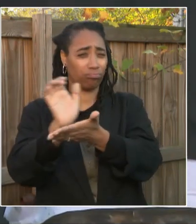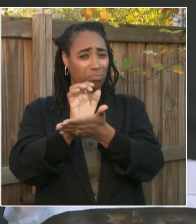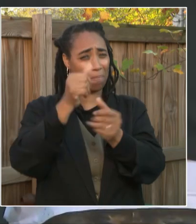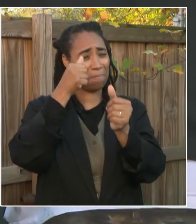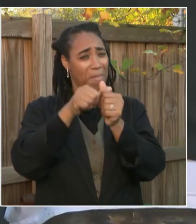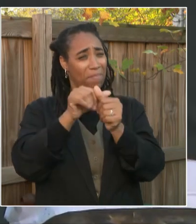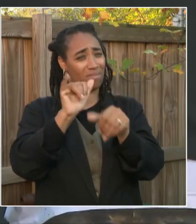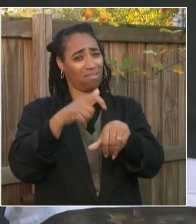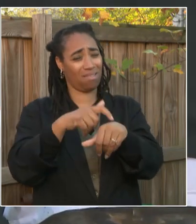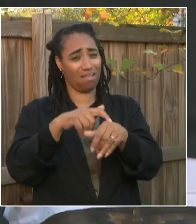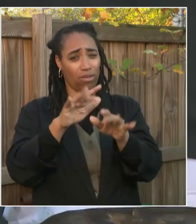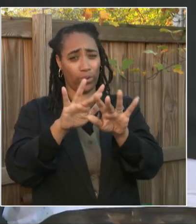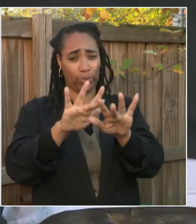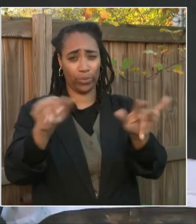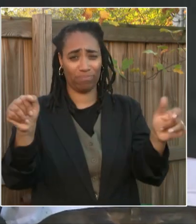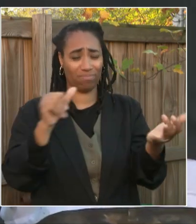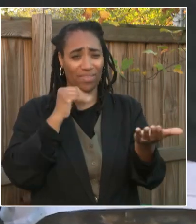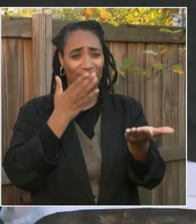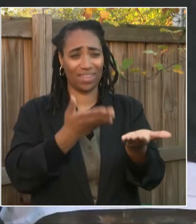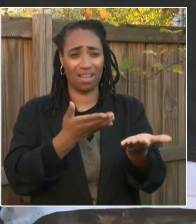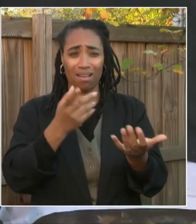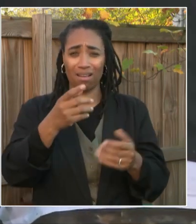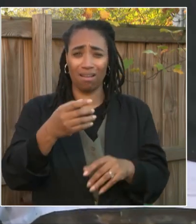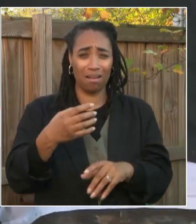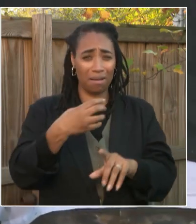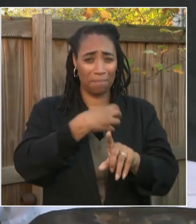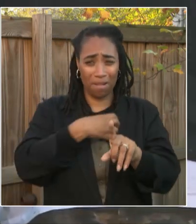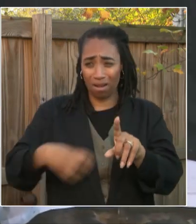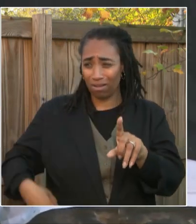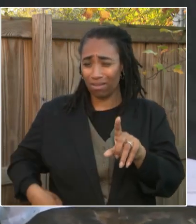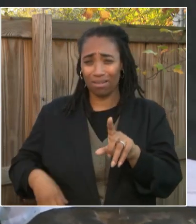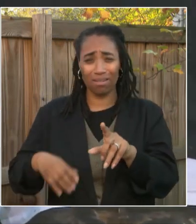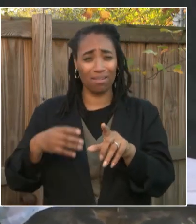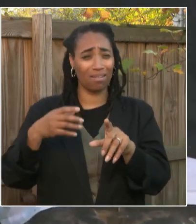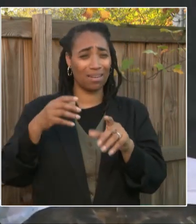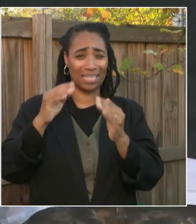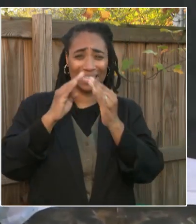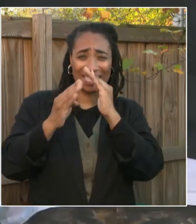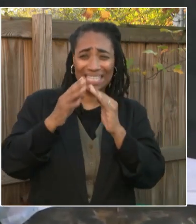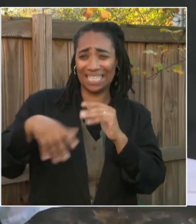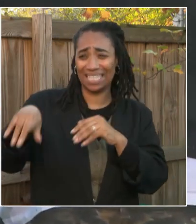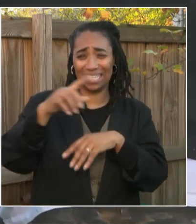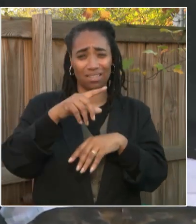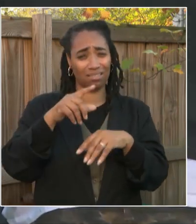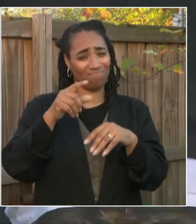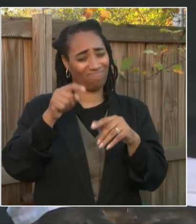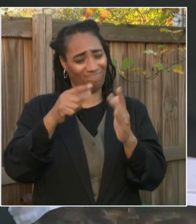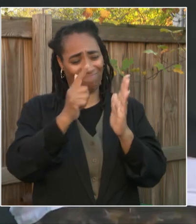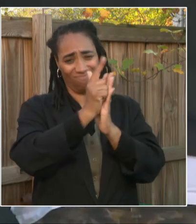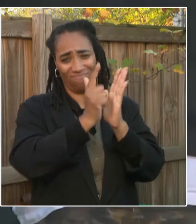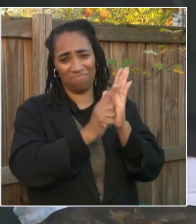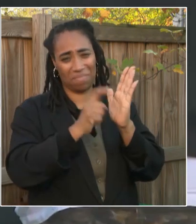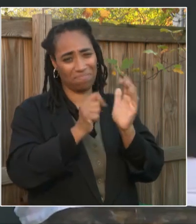policies, what you have done in this corridor is so important because what we have here right now is the next Black